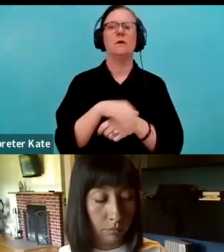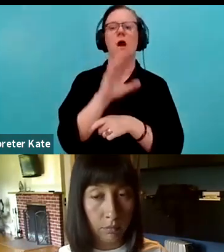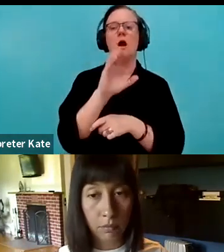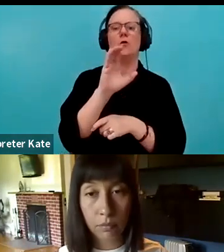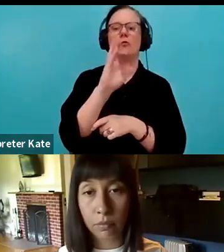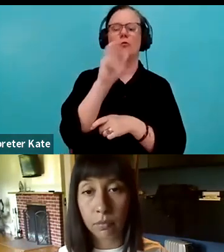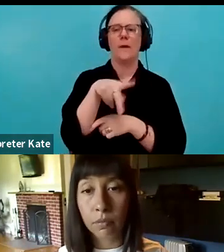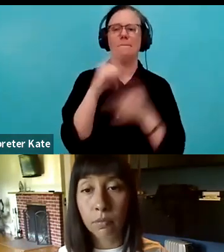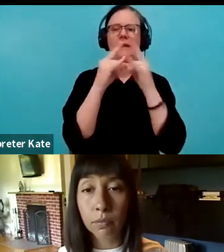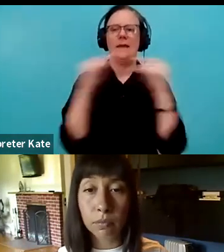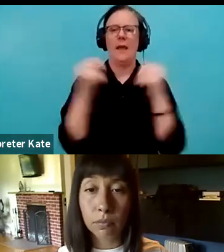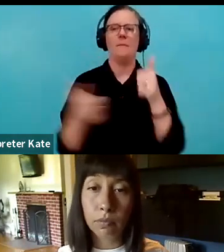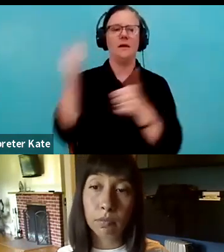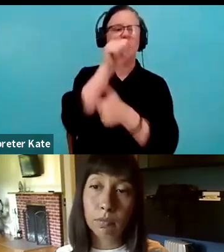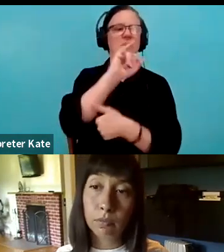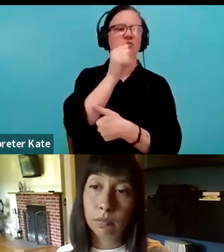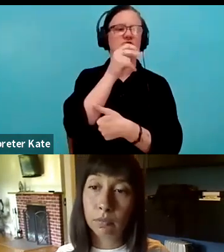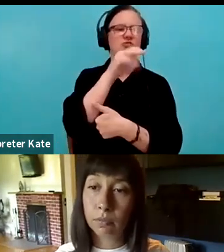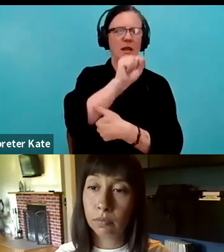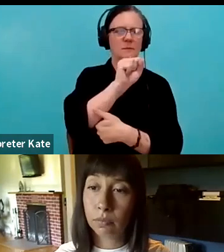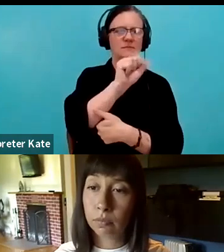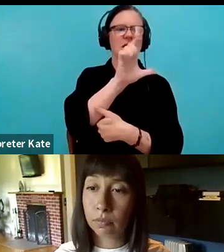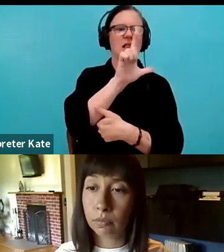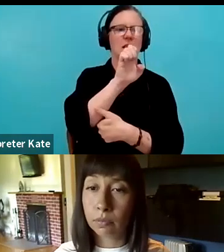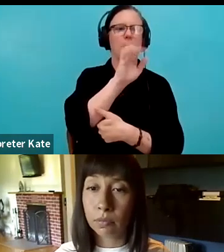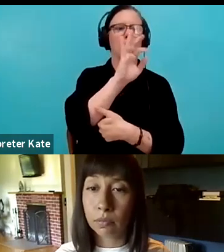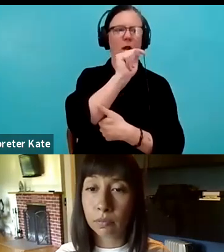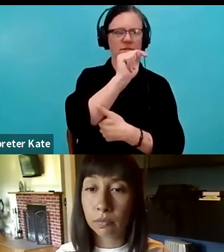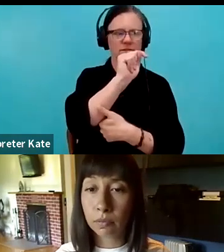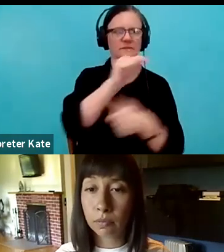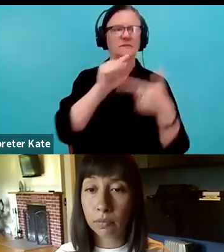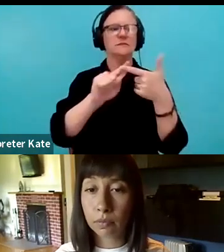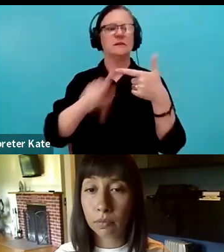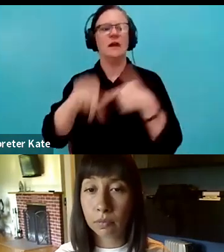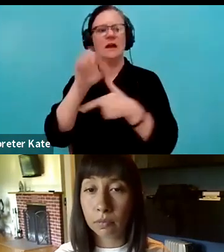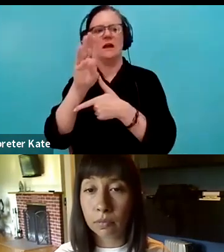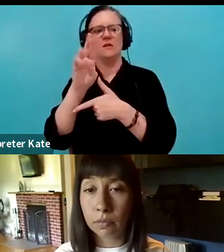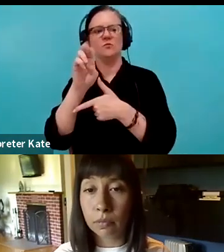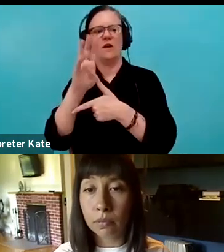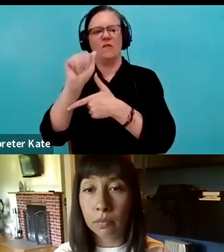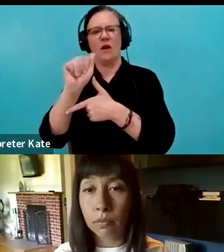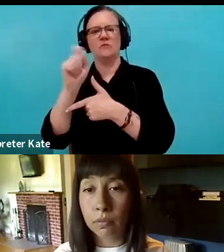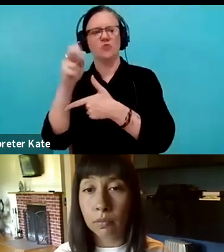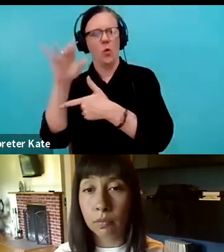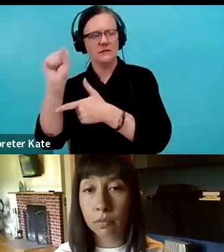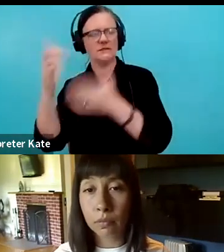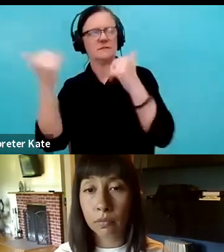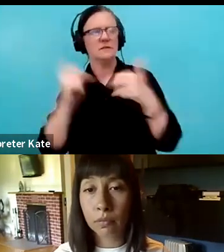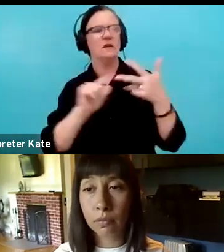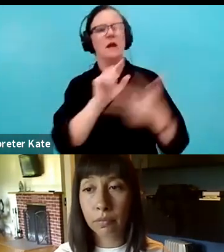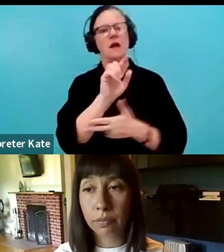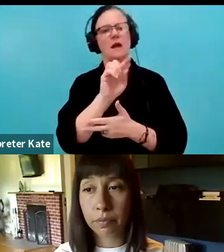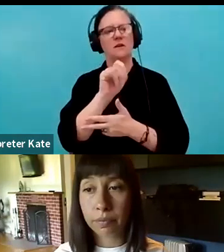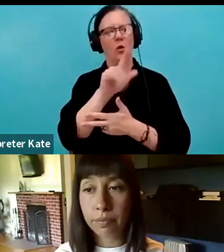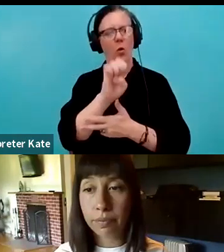James Lebrecht and Nicole Newnham, Crip Camp's Chief Inclusion Consultant and Impact Producer Andraéa LaVant, and artist and